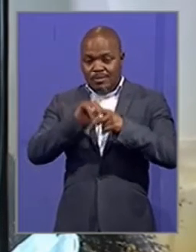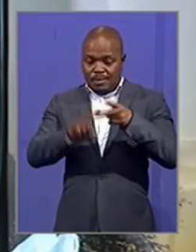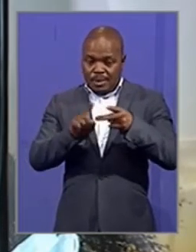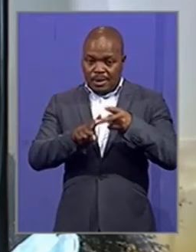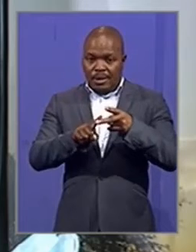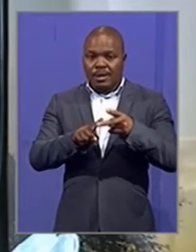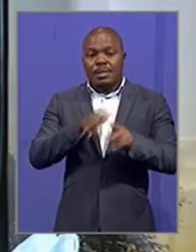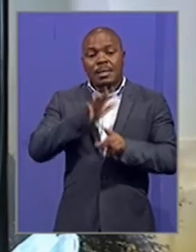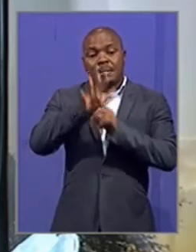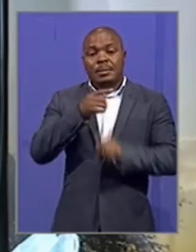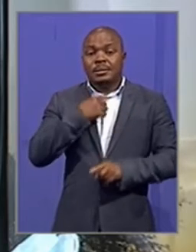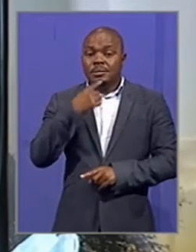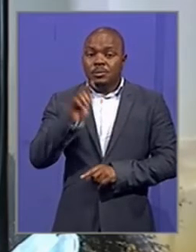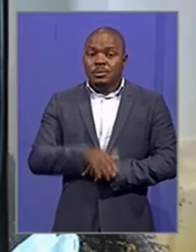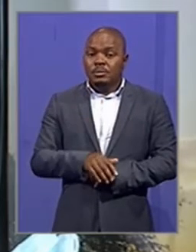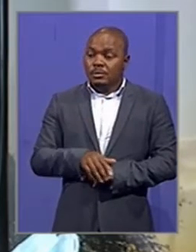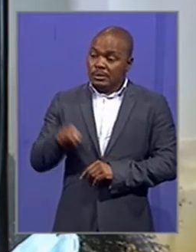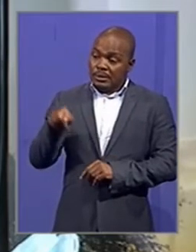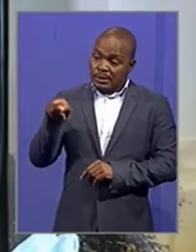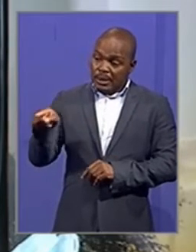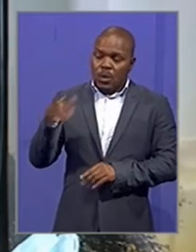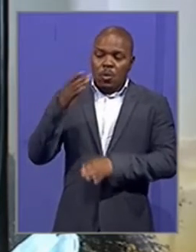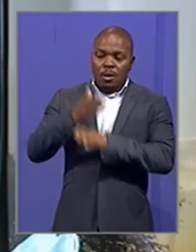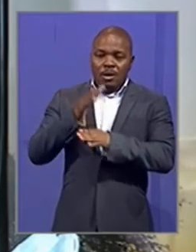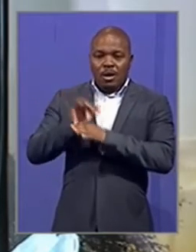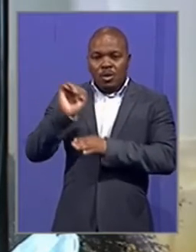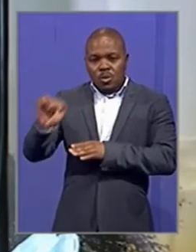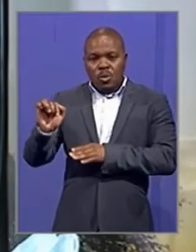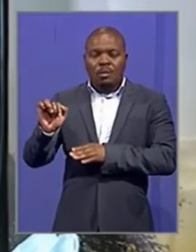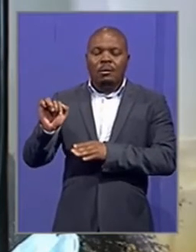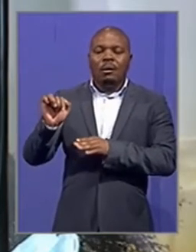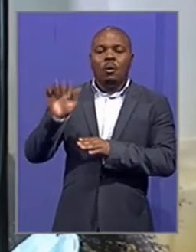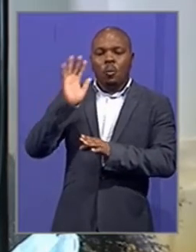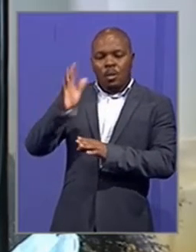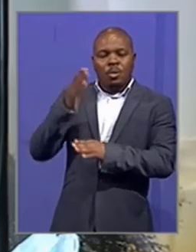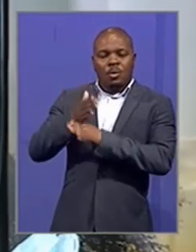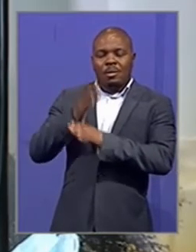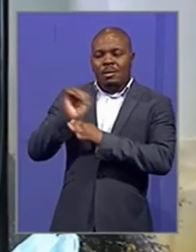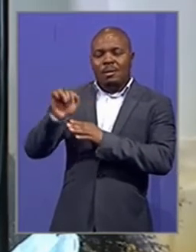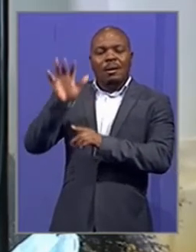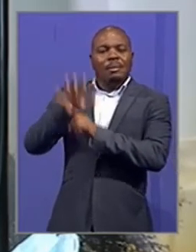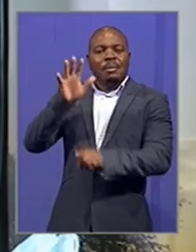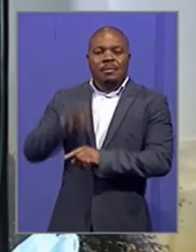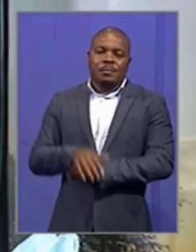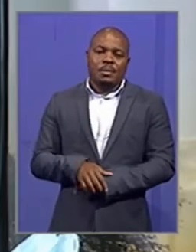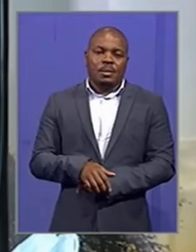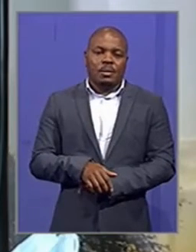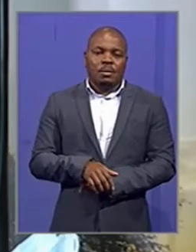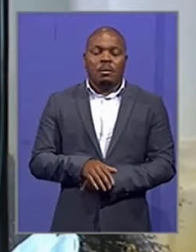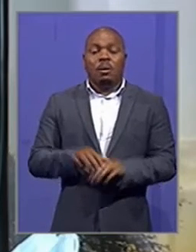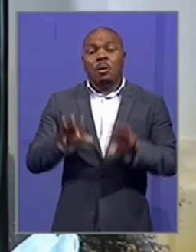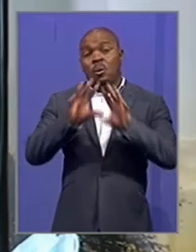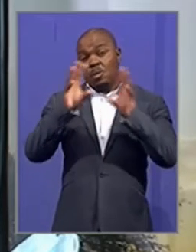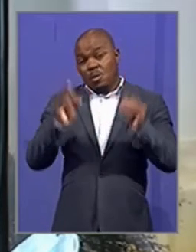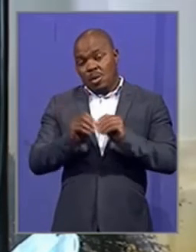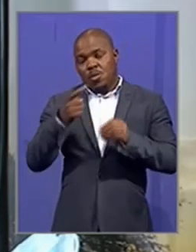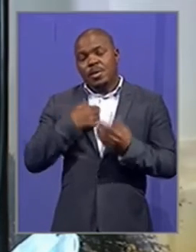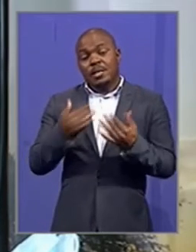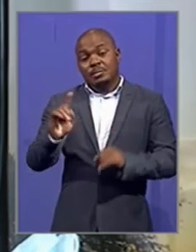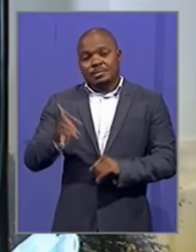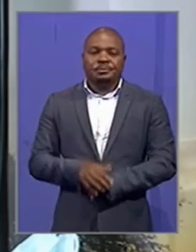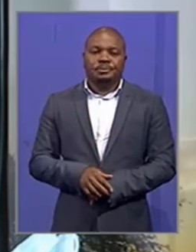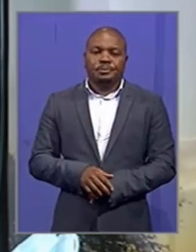same will have on his work as the executive authority in government. After all, it is to be expected